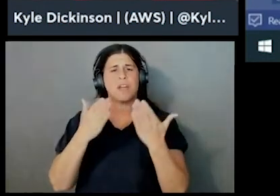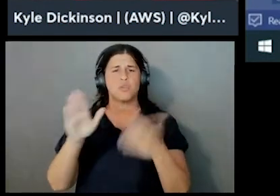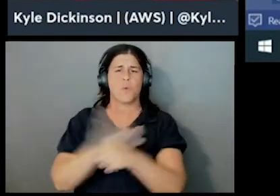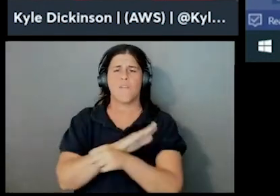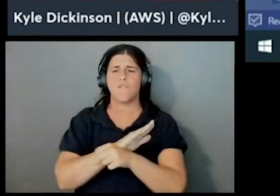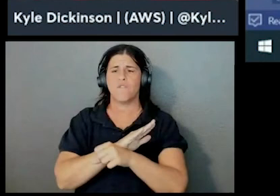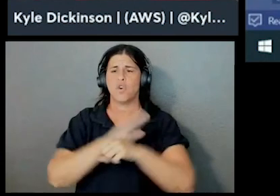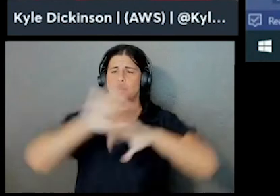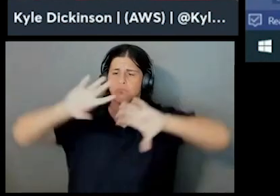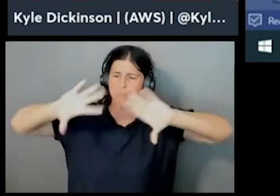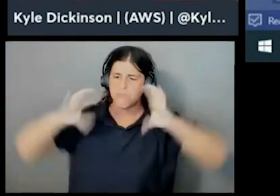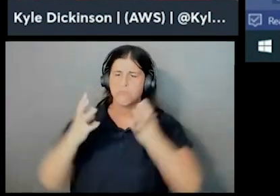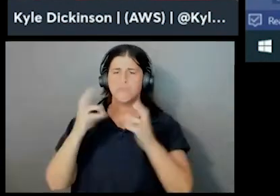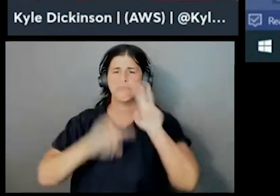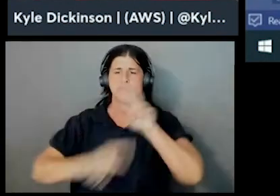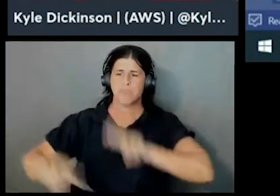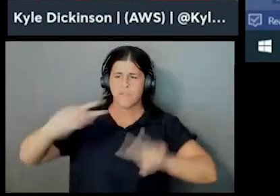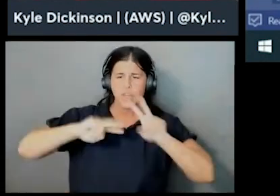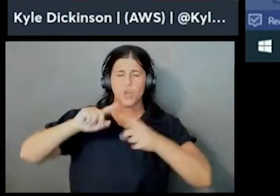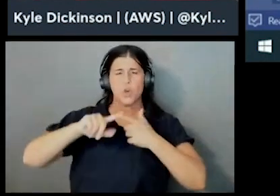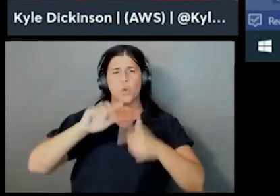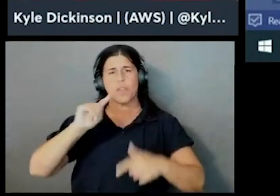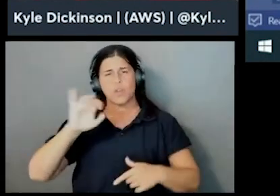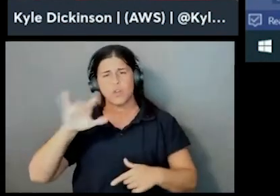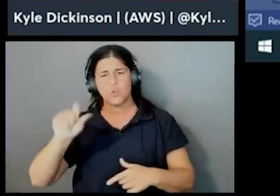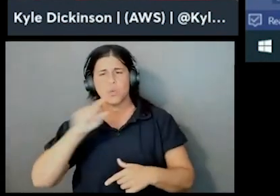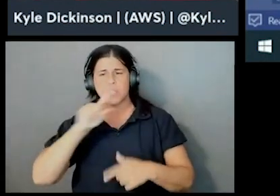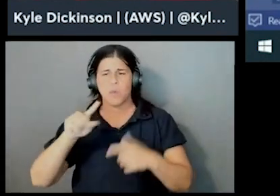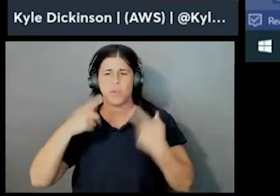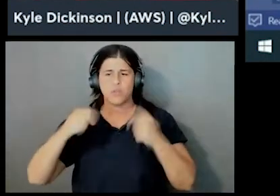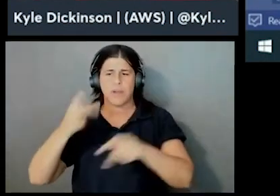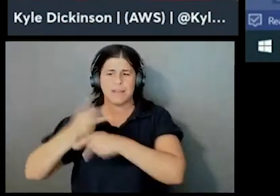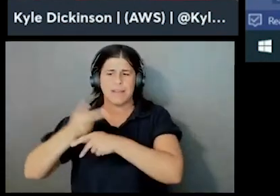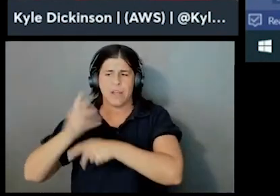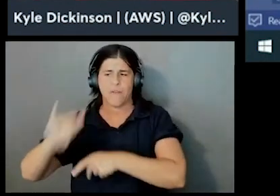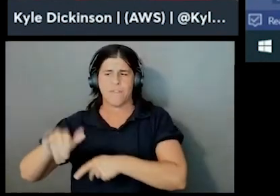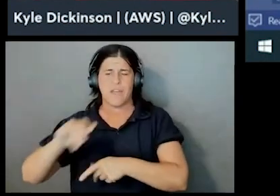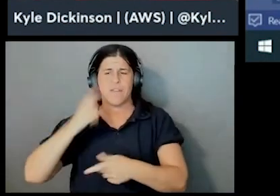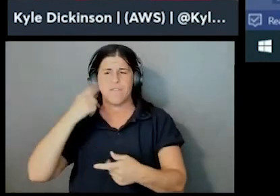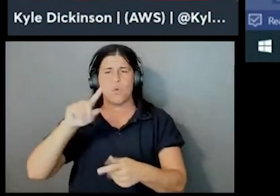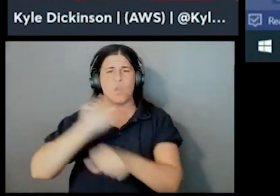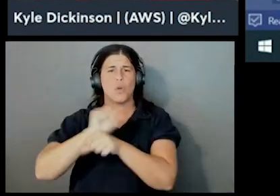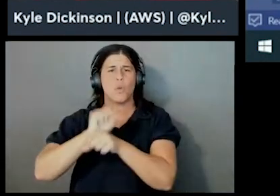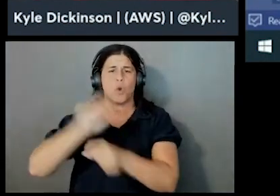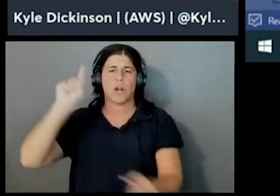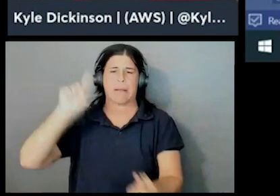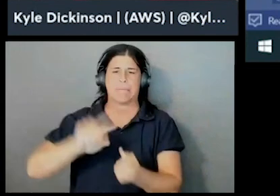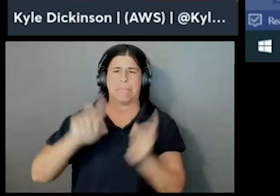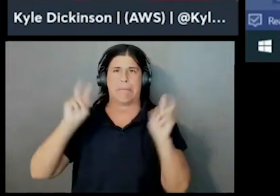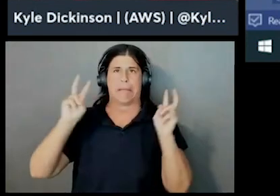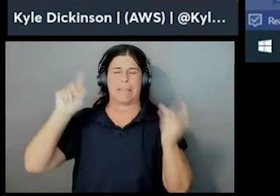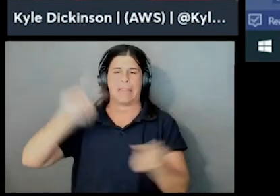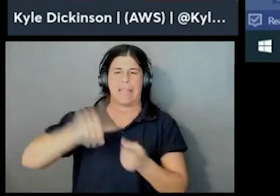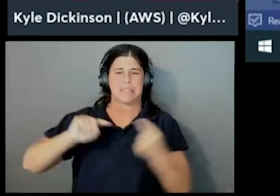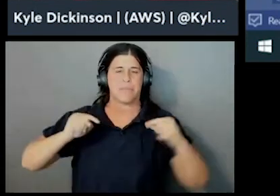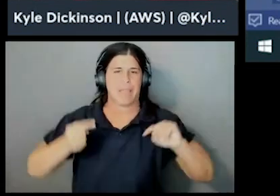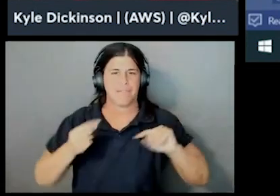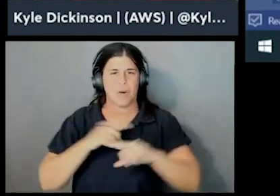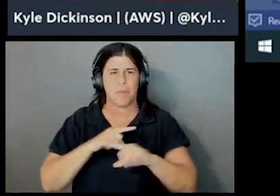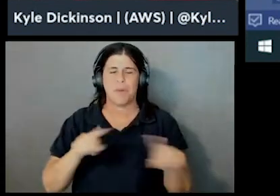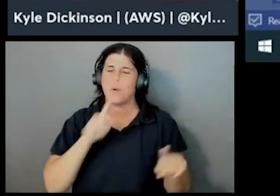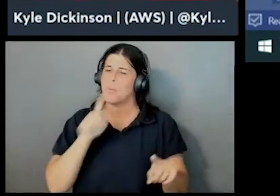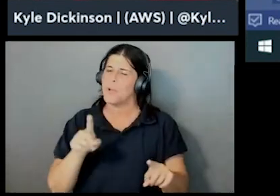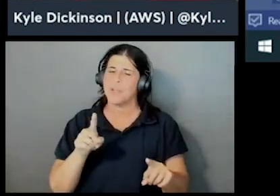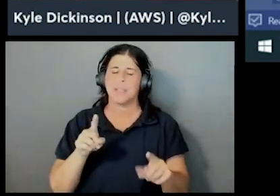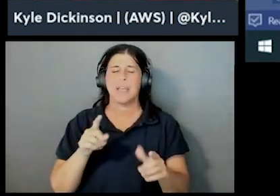tools, and do some of the effort itself to make the work less painful. But there's rarely scenarios where